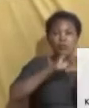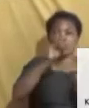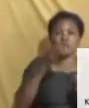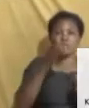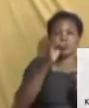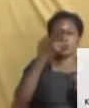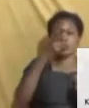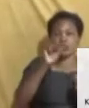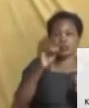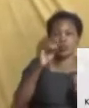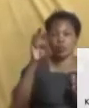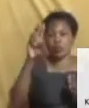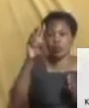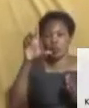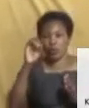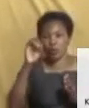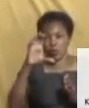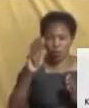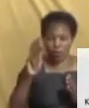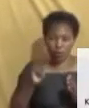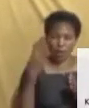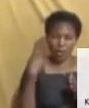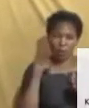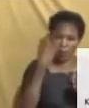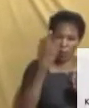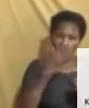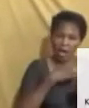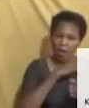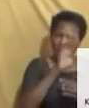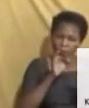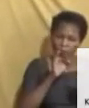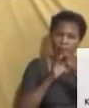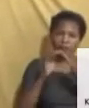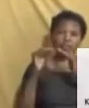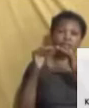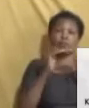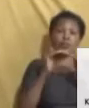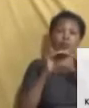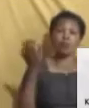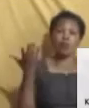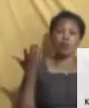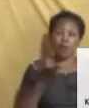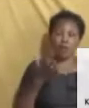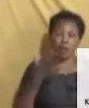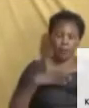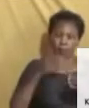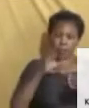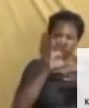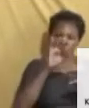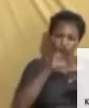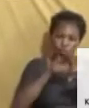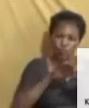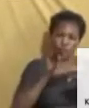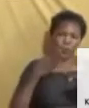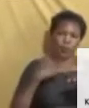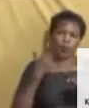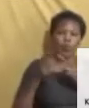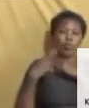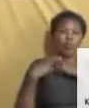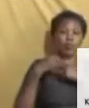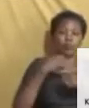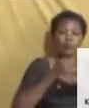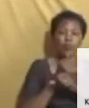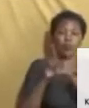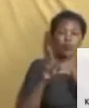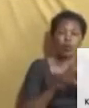is a perfect democracy where the people elect those to make laws for them. 2,